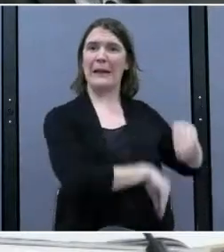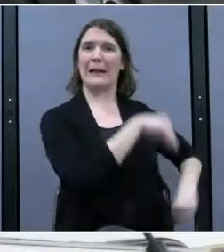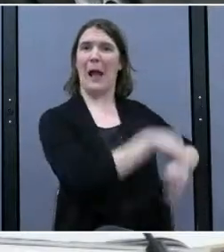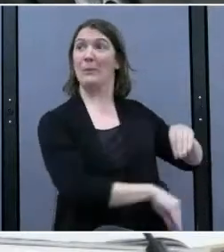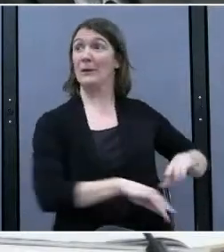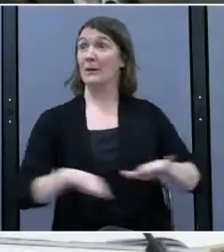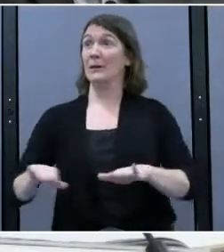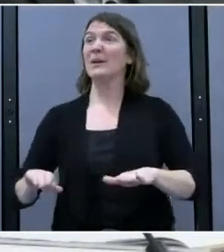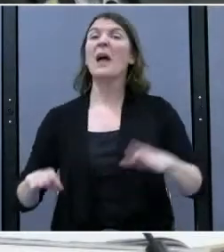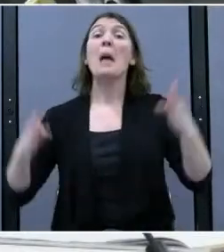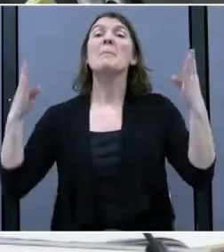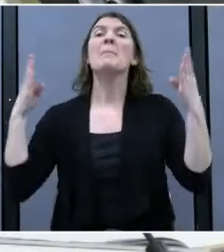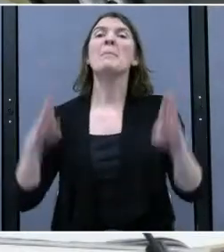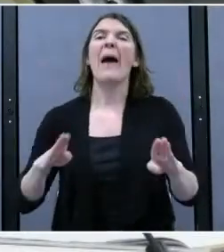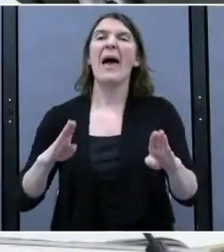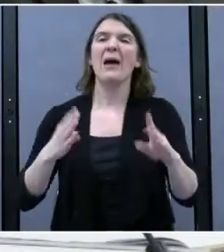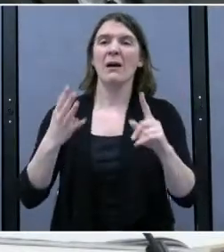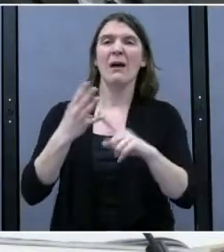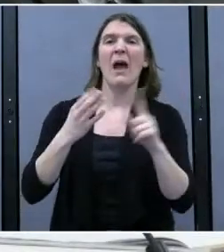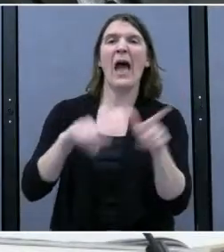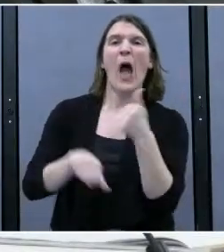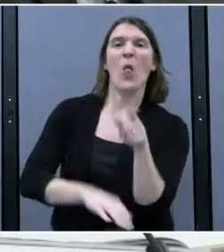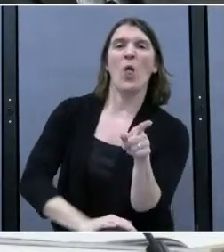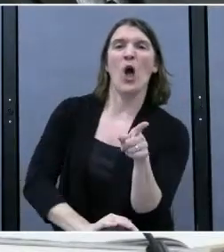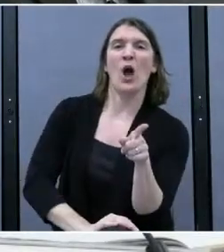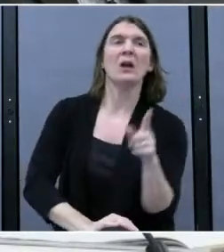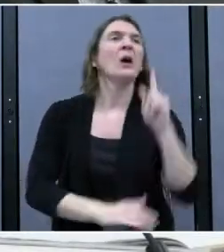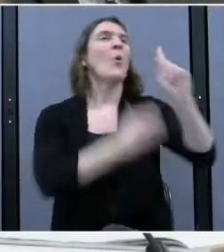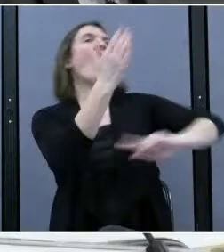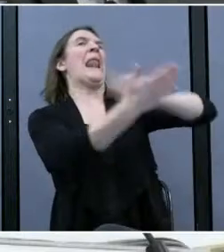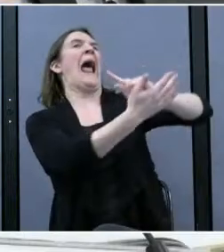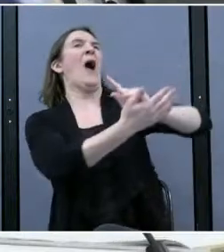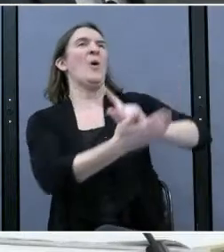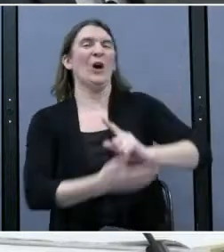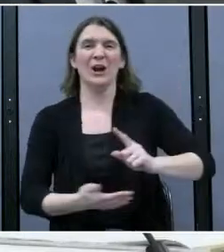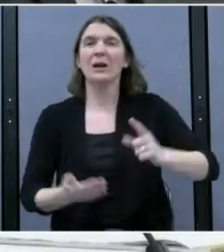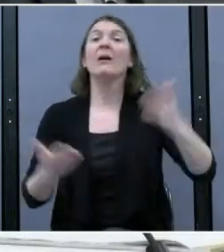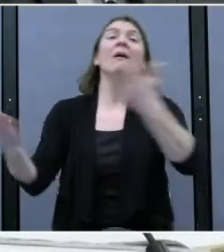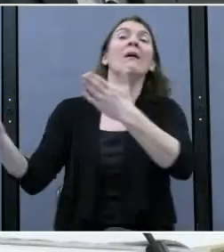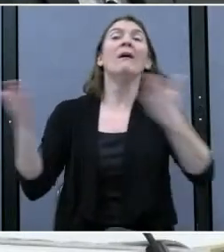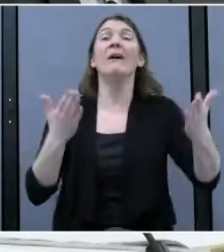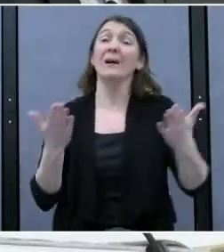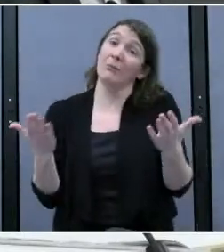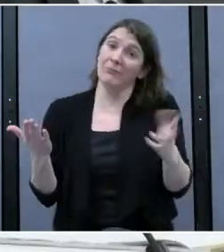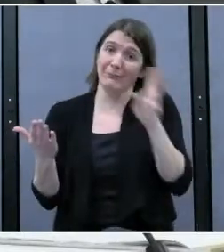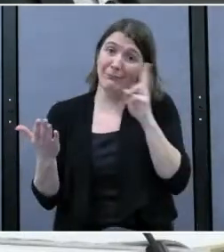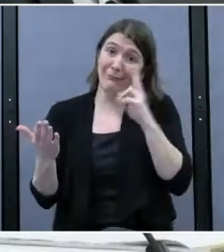Bets on how long it will take. Yeah, longer than maybe it should.